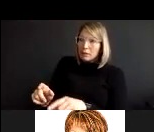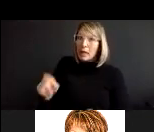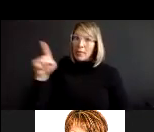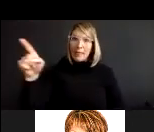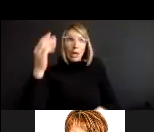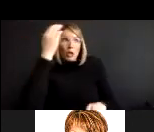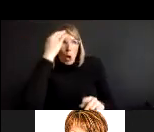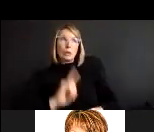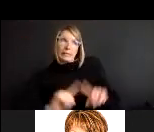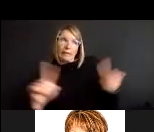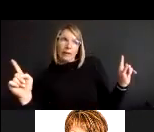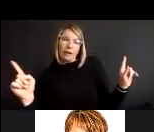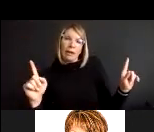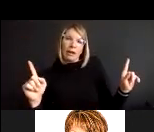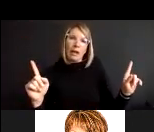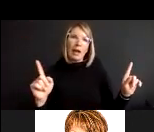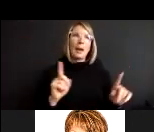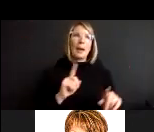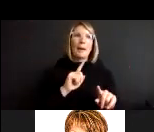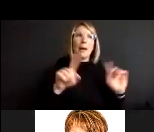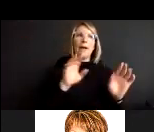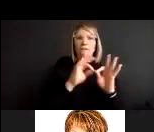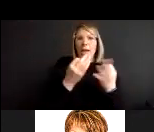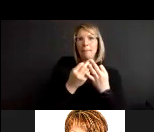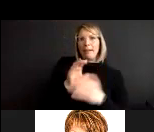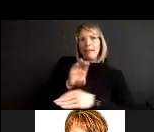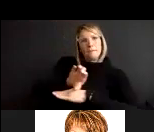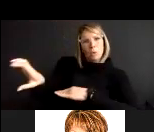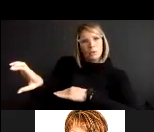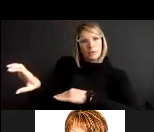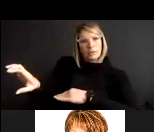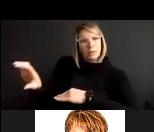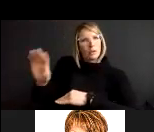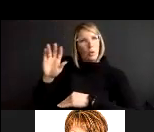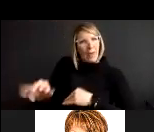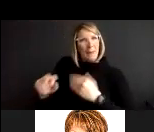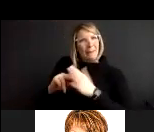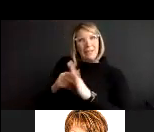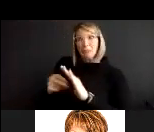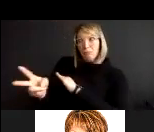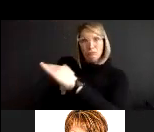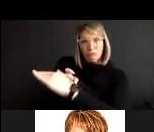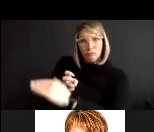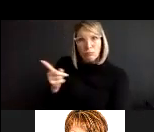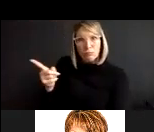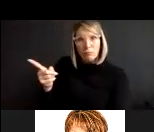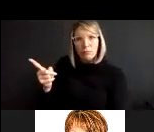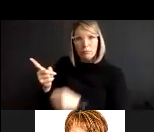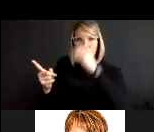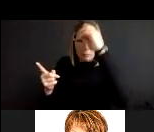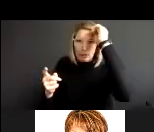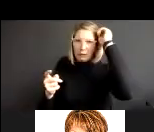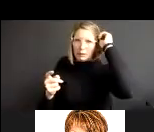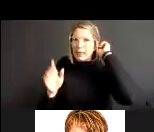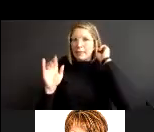definitely something not right here. I mean, this is still criminal activity. That's still theft. The person's money is being robbed, but it